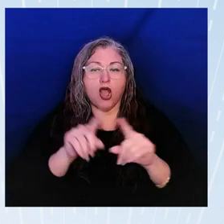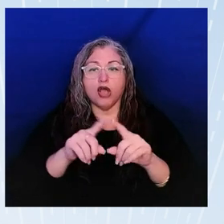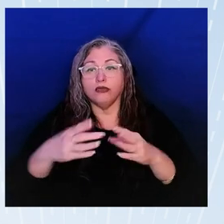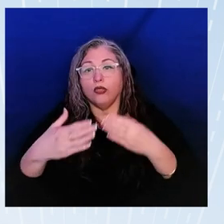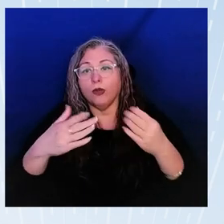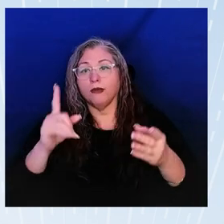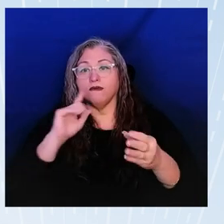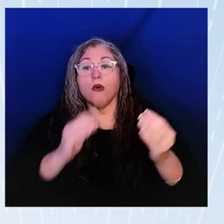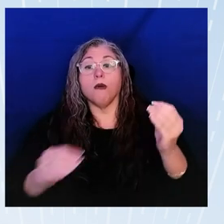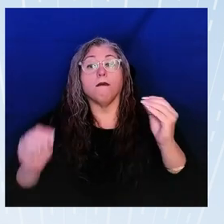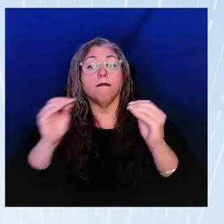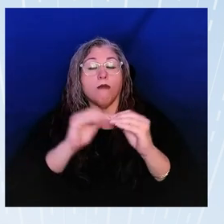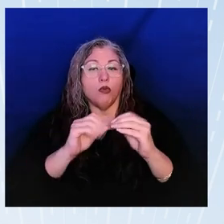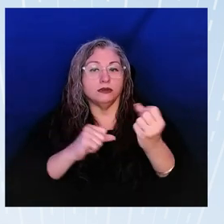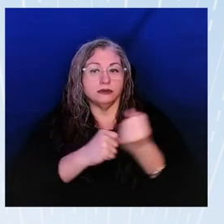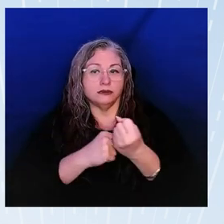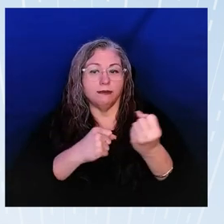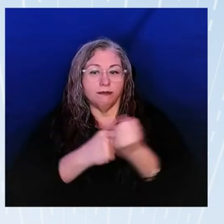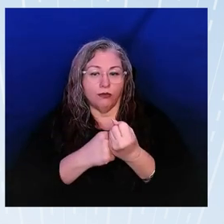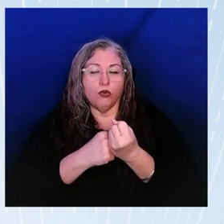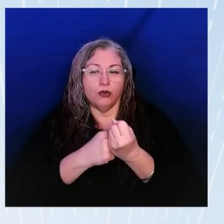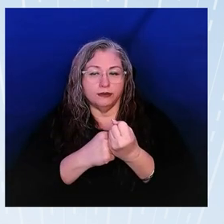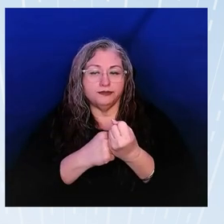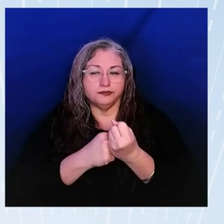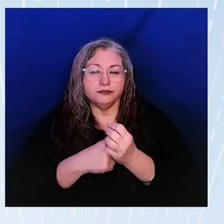more support for the language promotion and preservation.